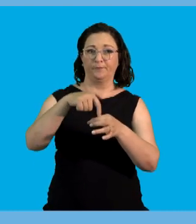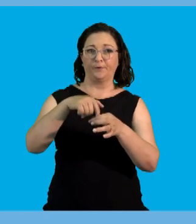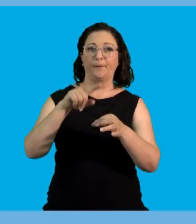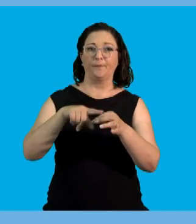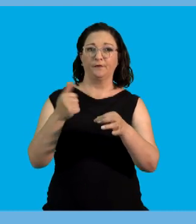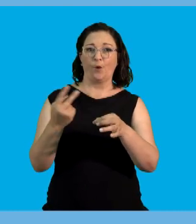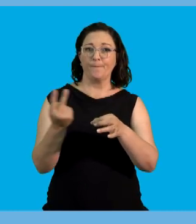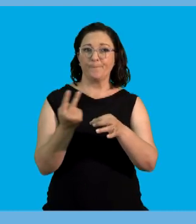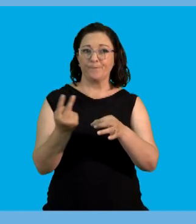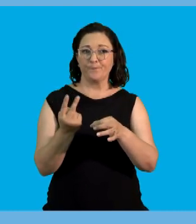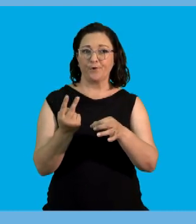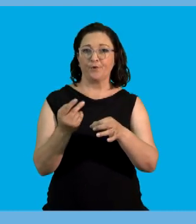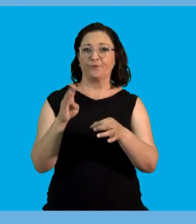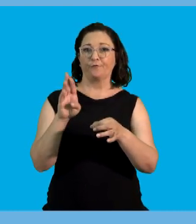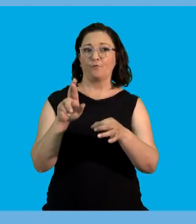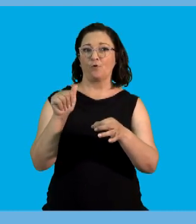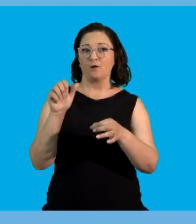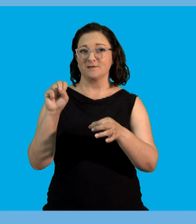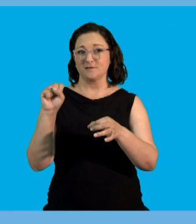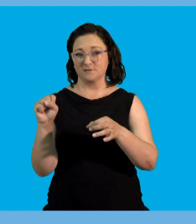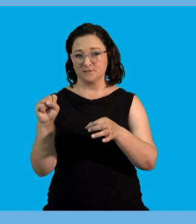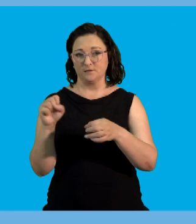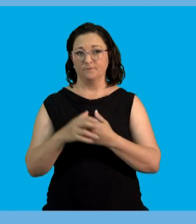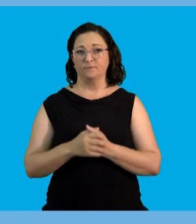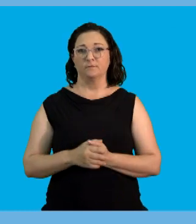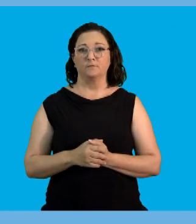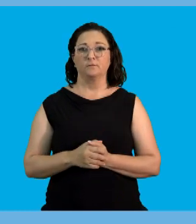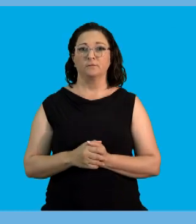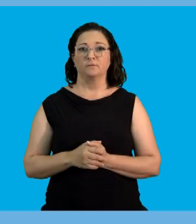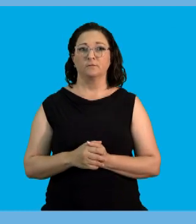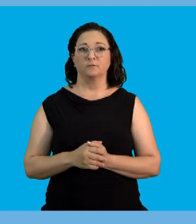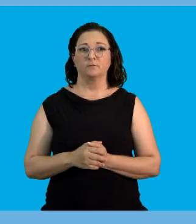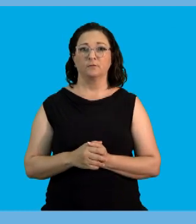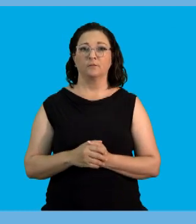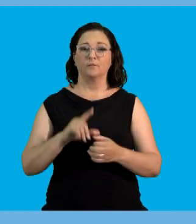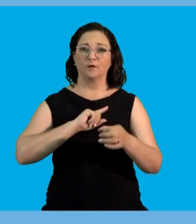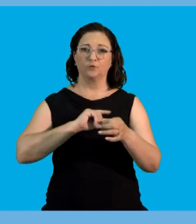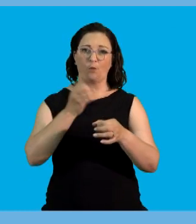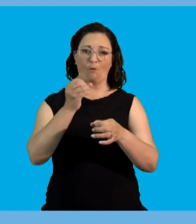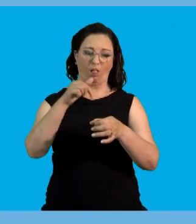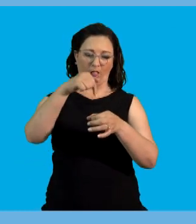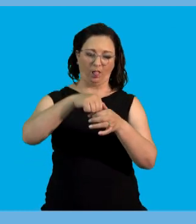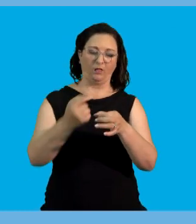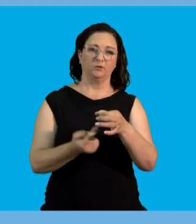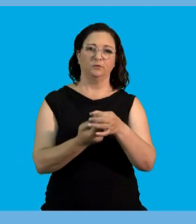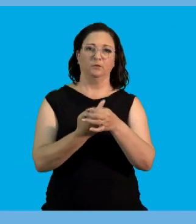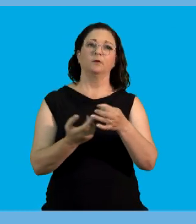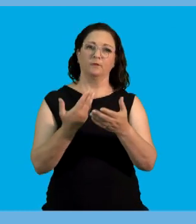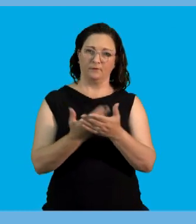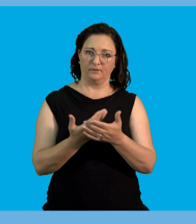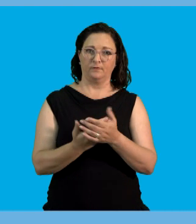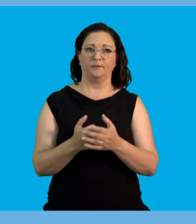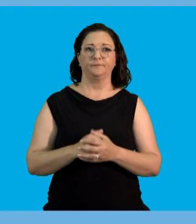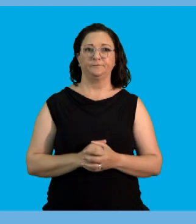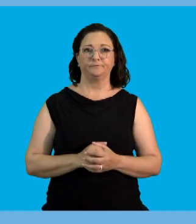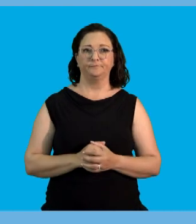temperature, the ball is just the right size to pass through the ring. So we're saying that at room temperature, the ball is able to pass in and out or to